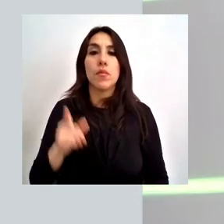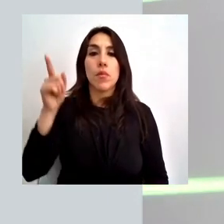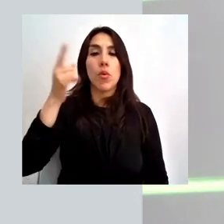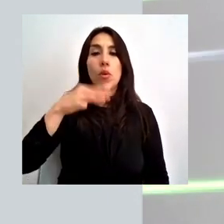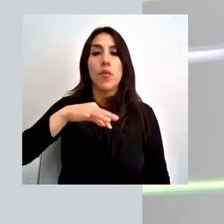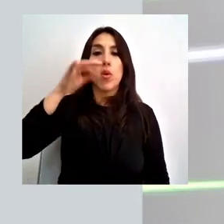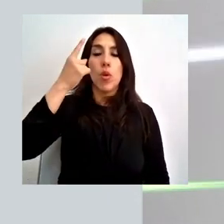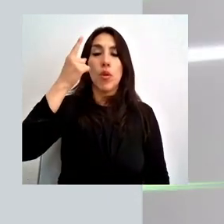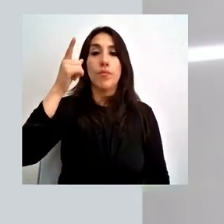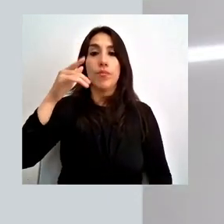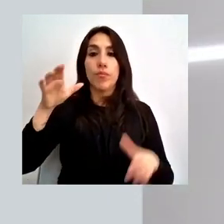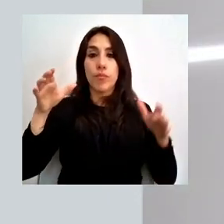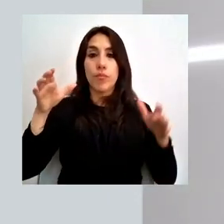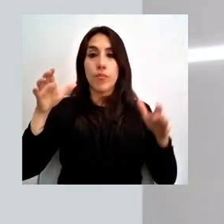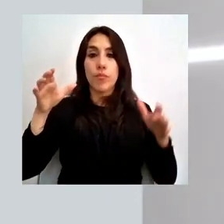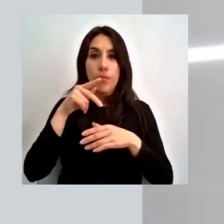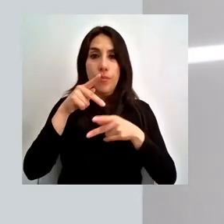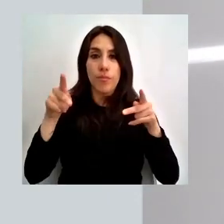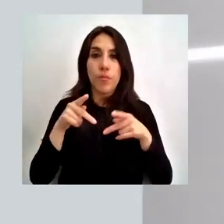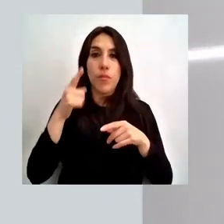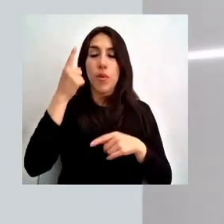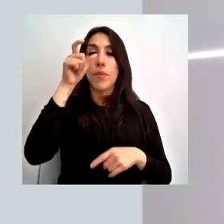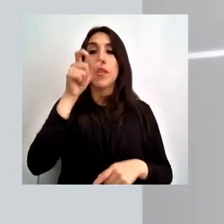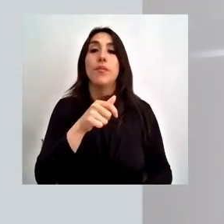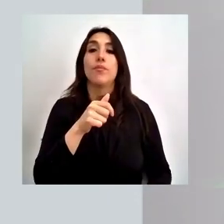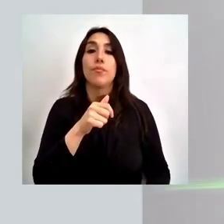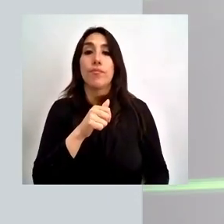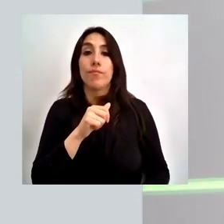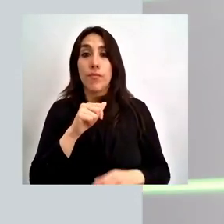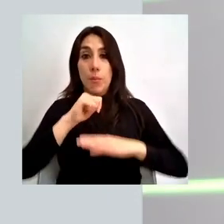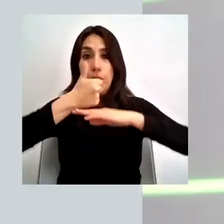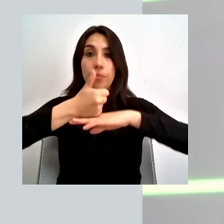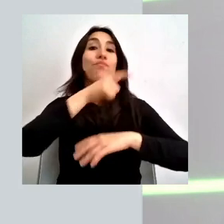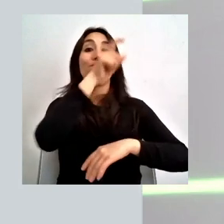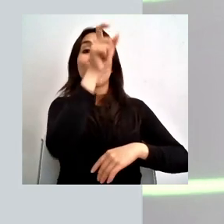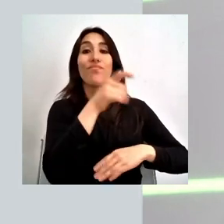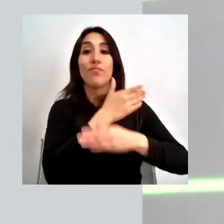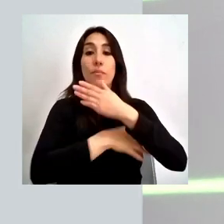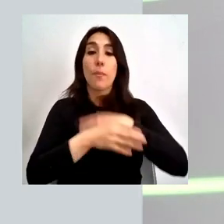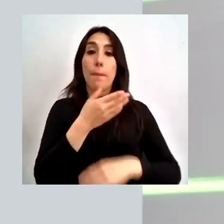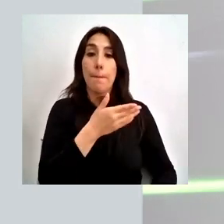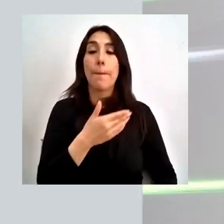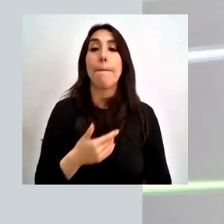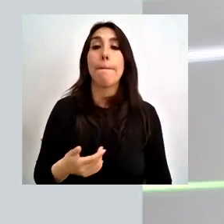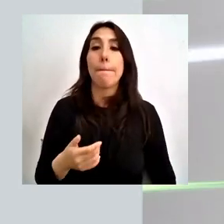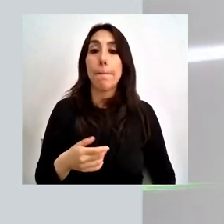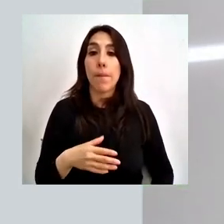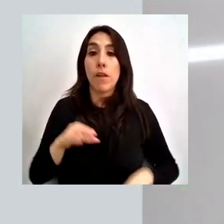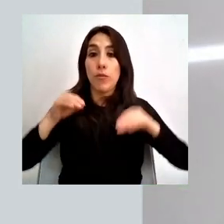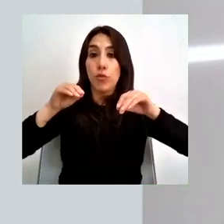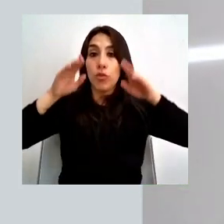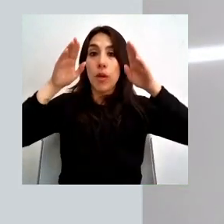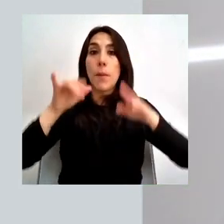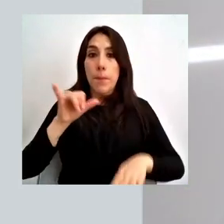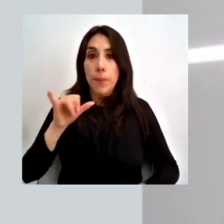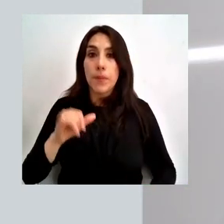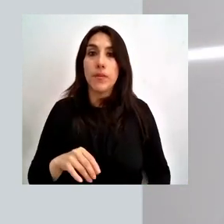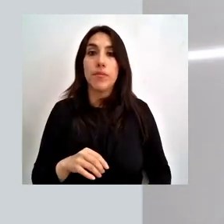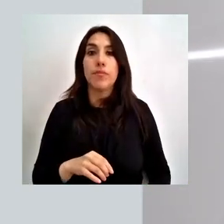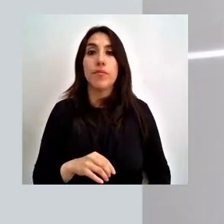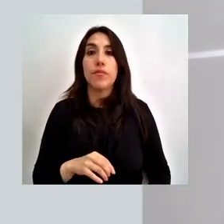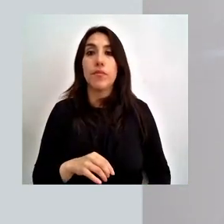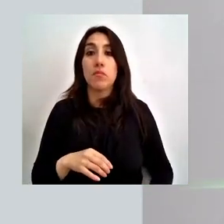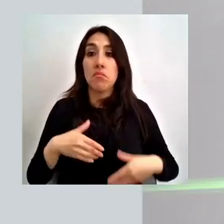with disabilities. Kate is also an external advisor of the GSK World